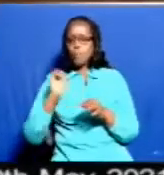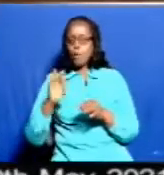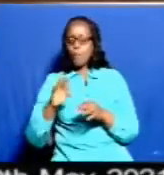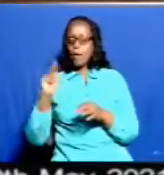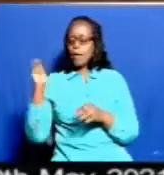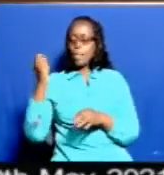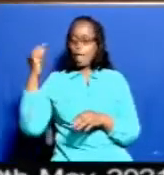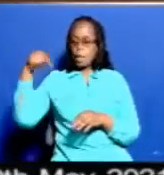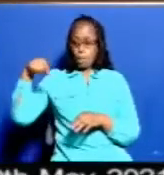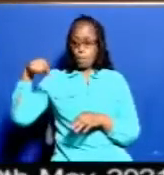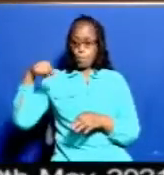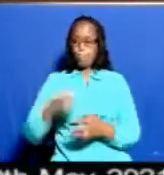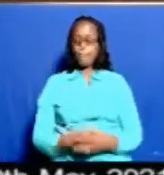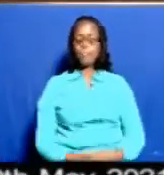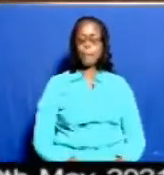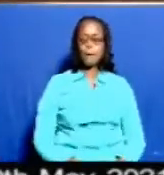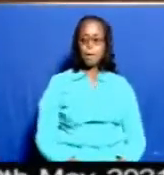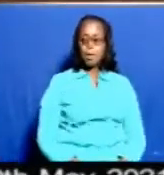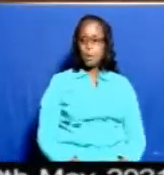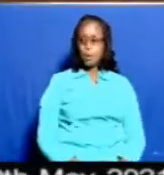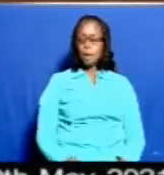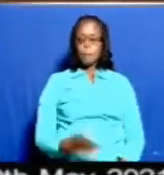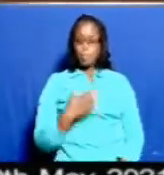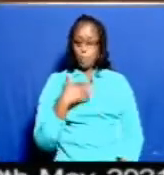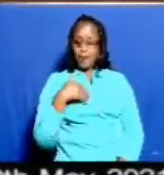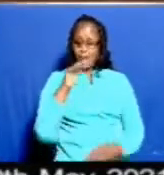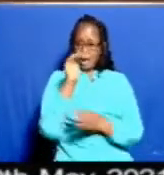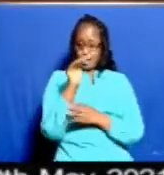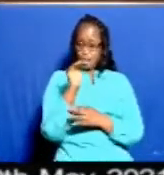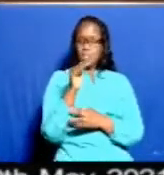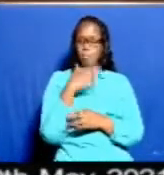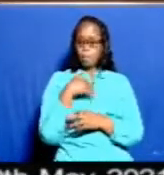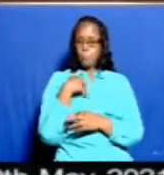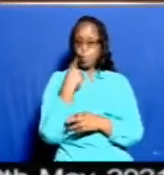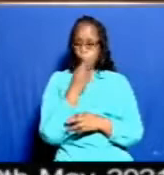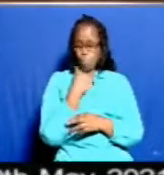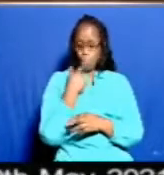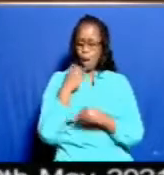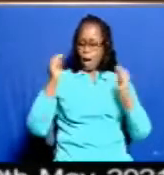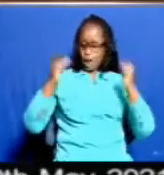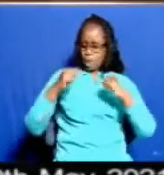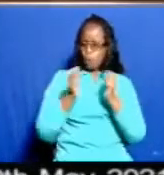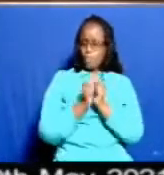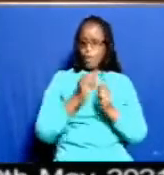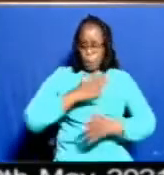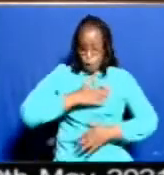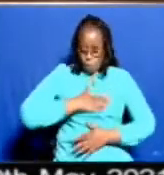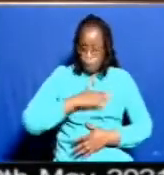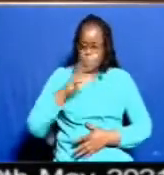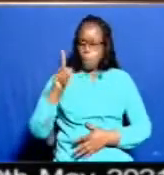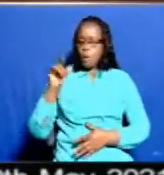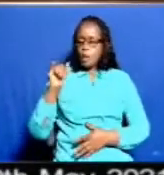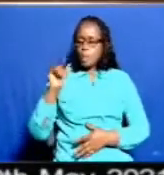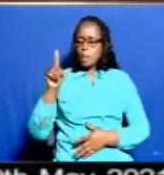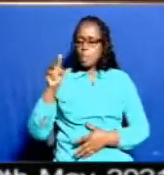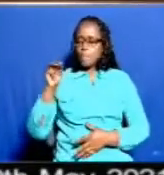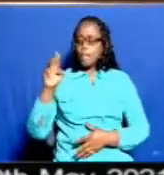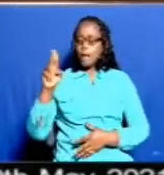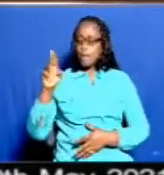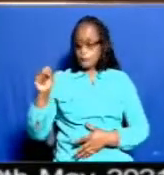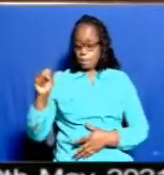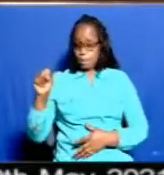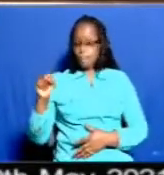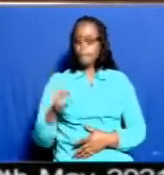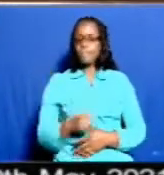to beg that those who are of the view, like Honorable Didmas, that it is indeed some of us